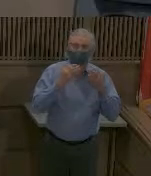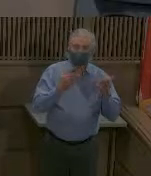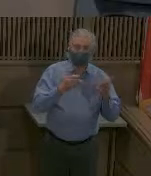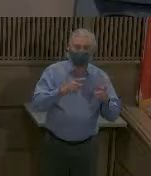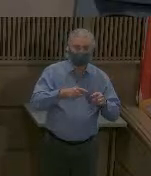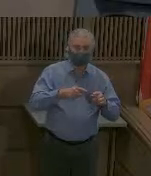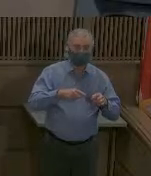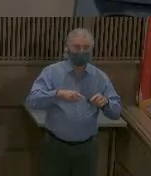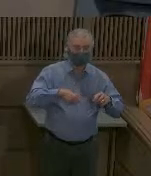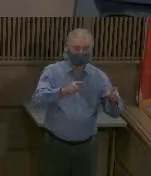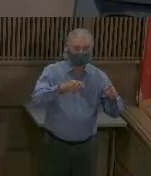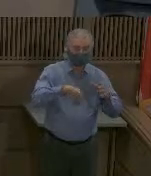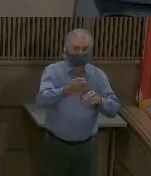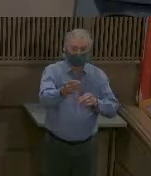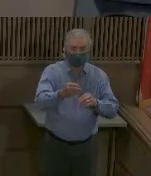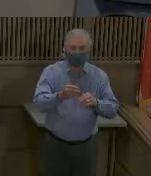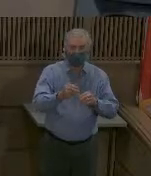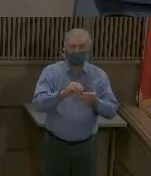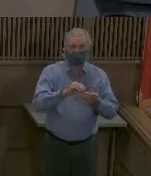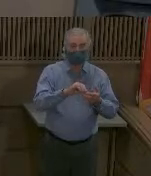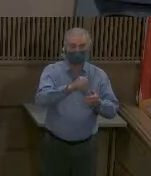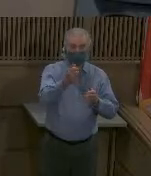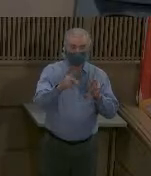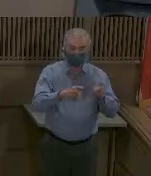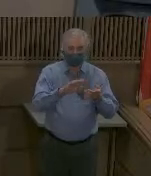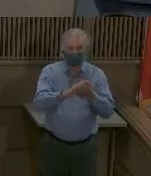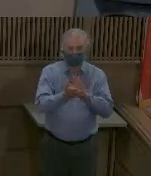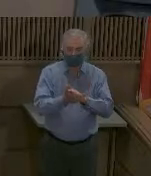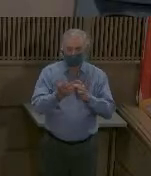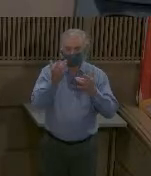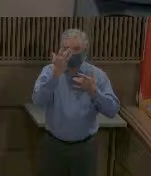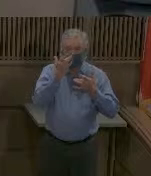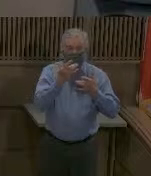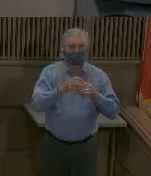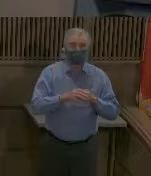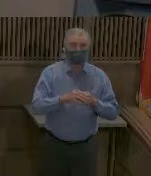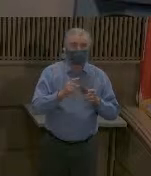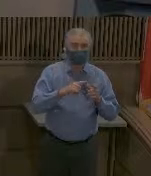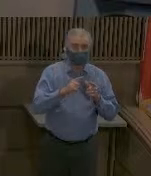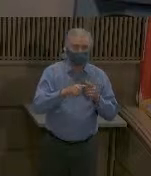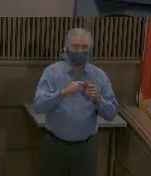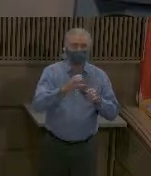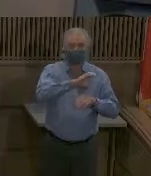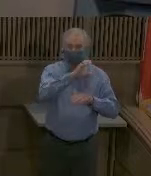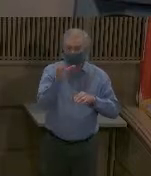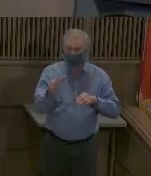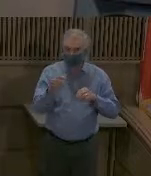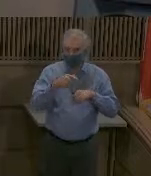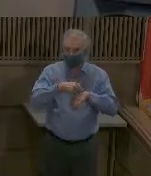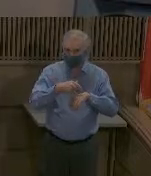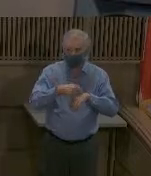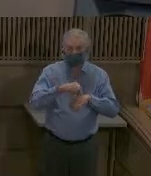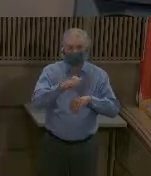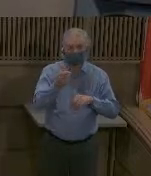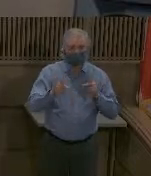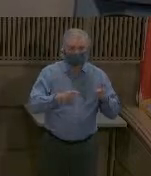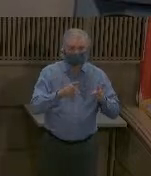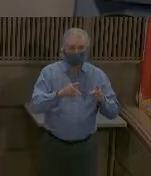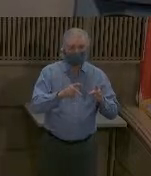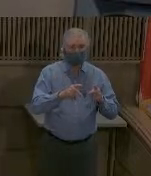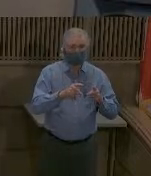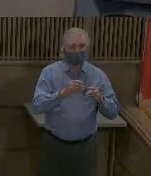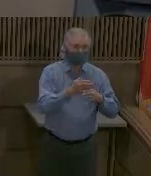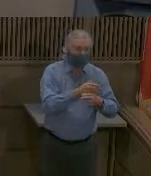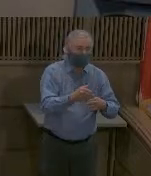they infected other people. Then those people, a larger group of people, then went to the Christmas holidays, and they infected more families,